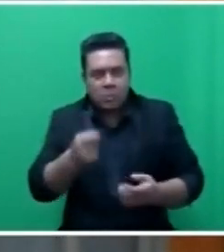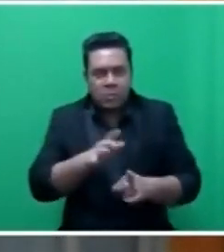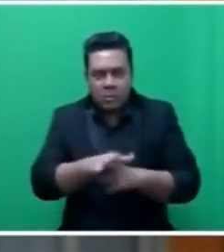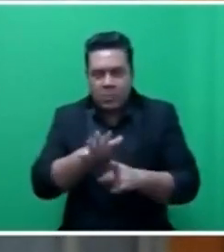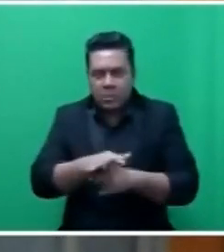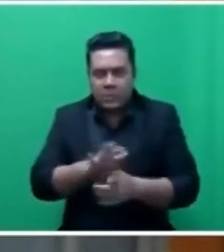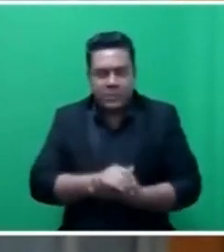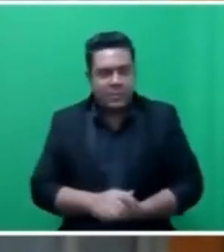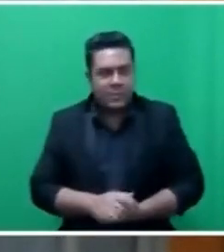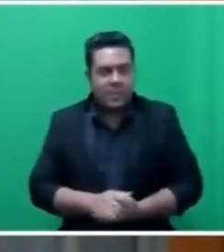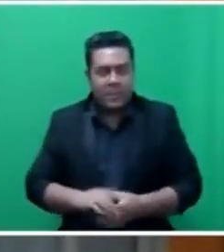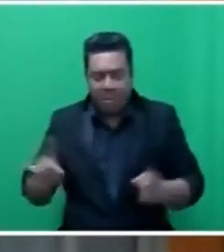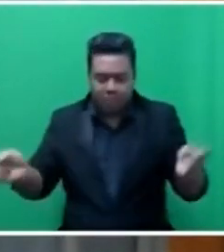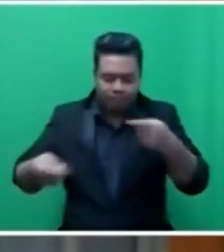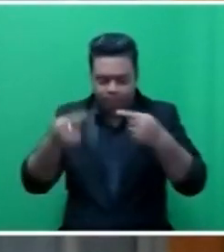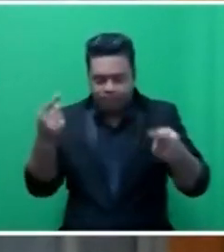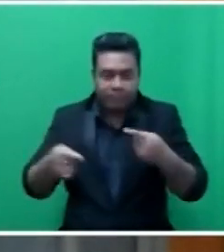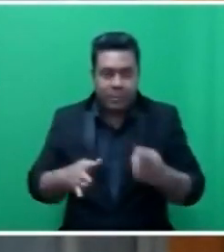Order. Mr. Speaker.